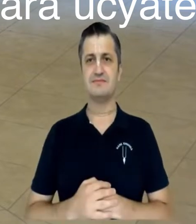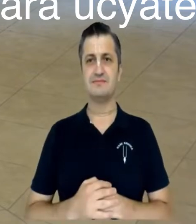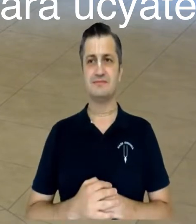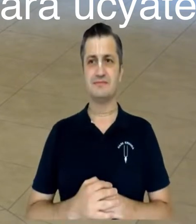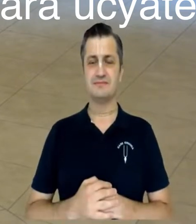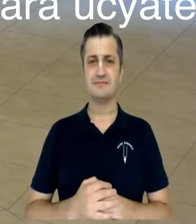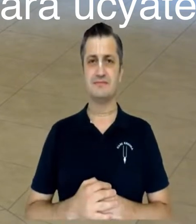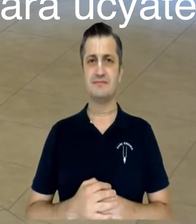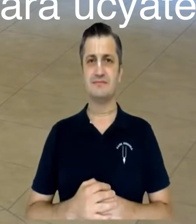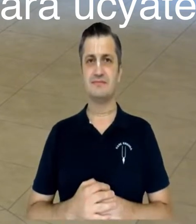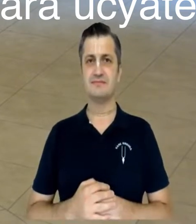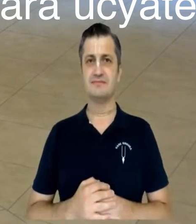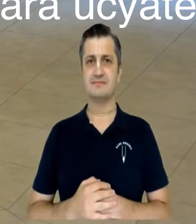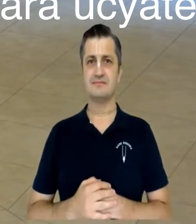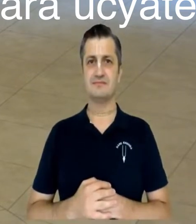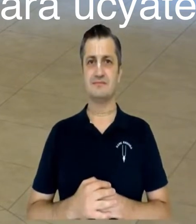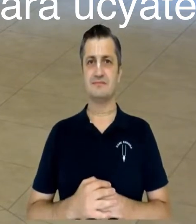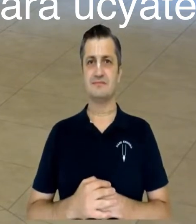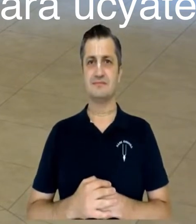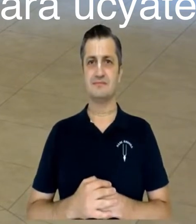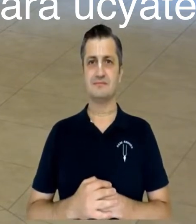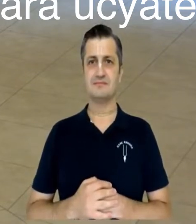Ksharas chakshara evacha.